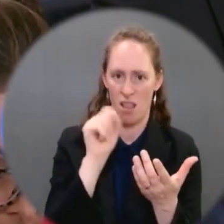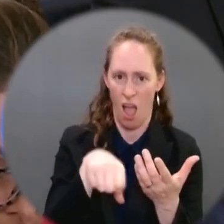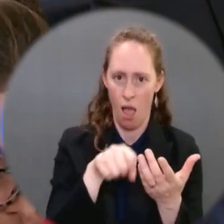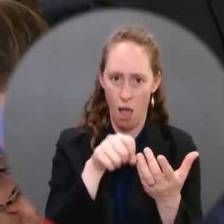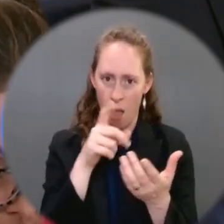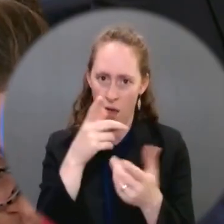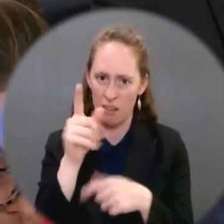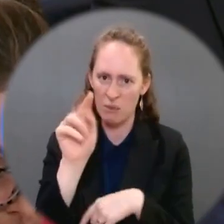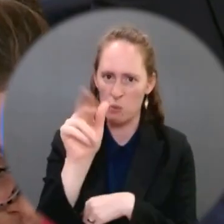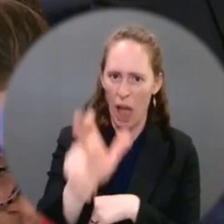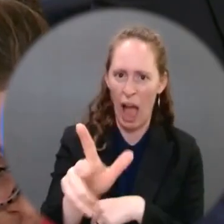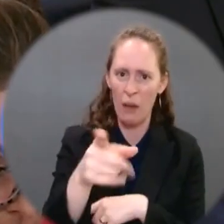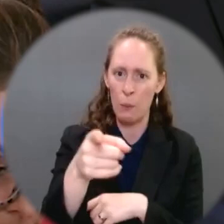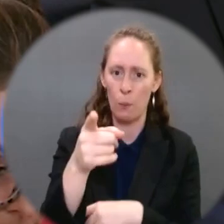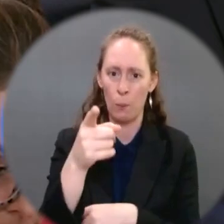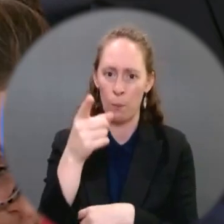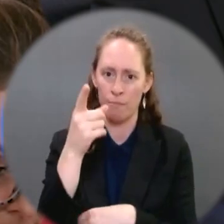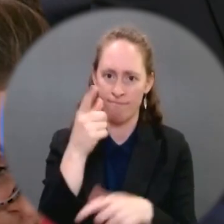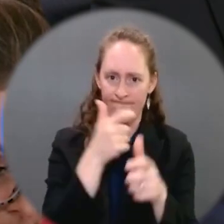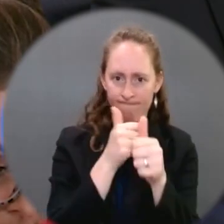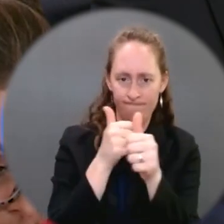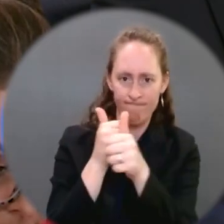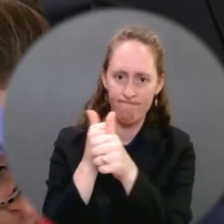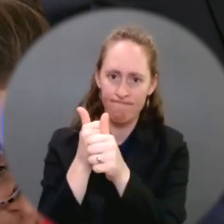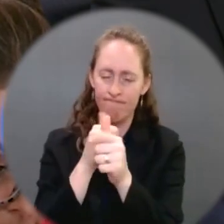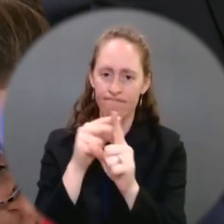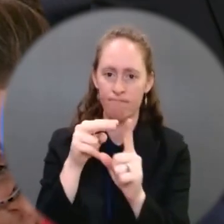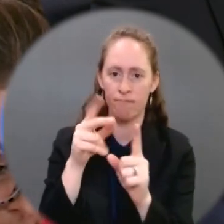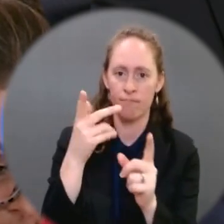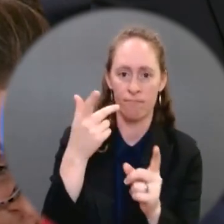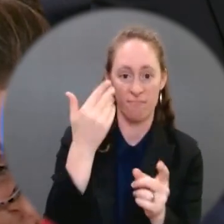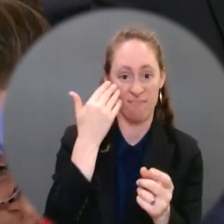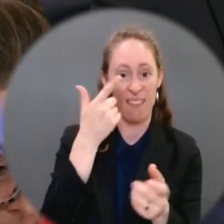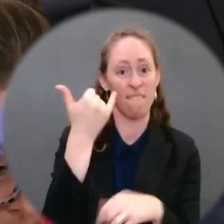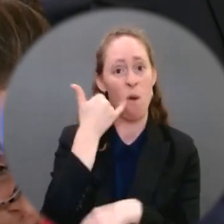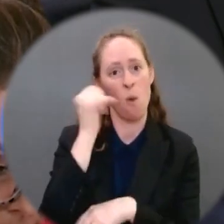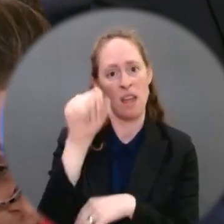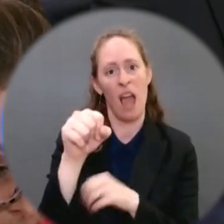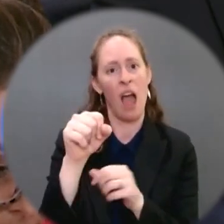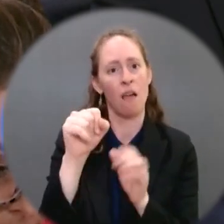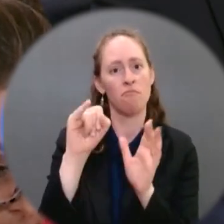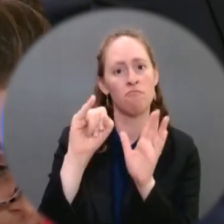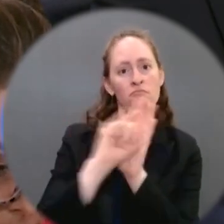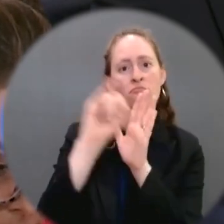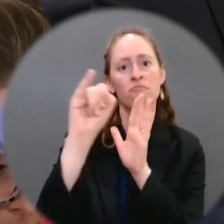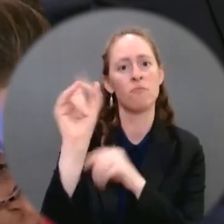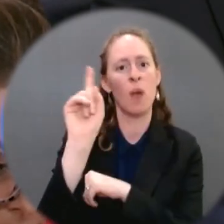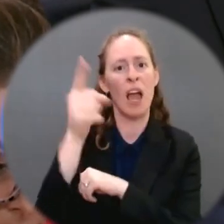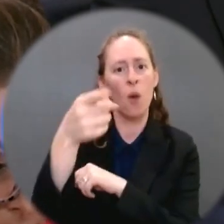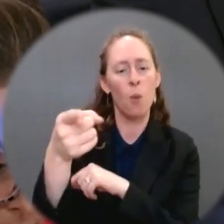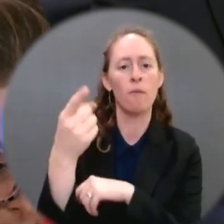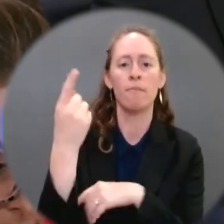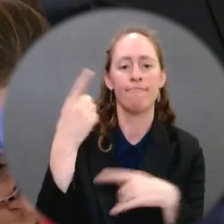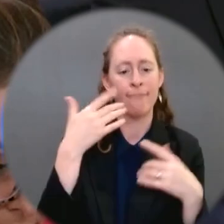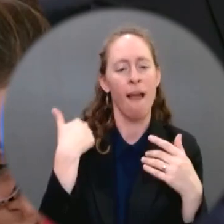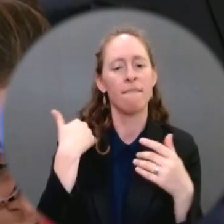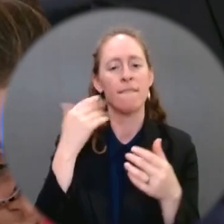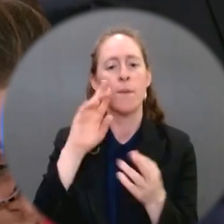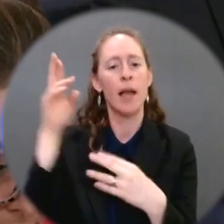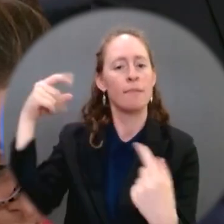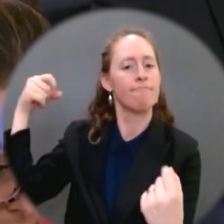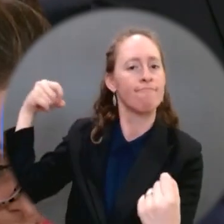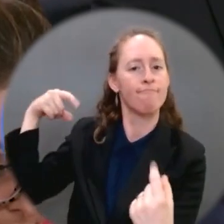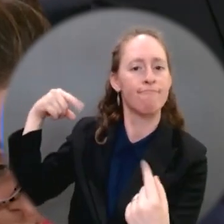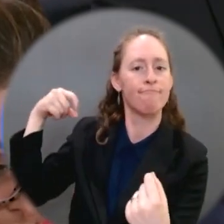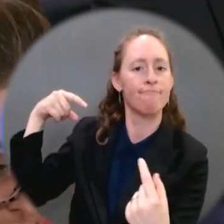by using location data on this scale, especially in light of concerns of the use of phone data when it comes to peer tracking apps, which the administration has